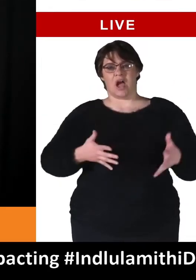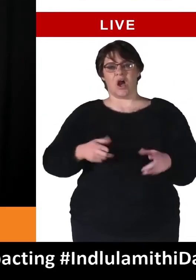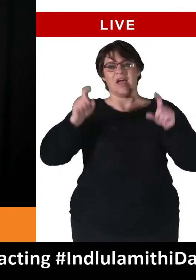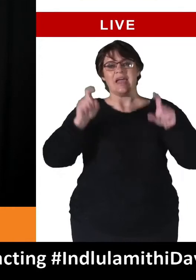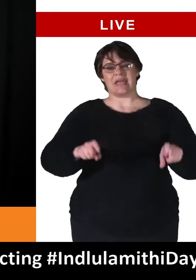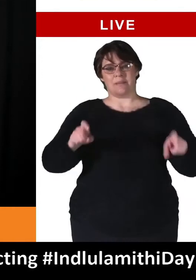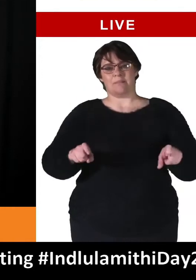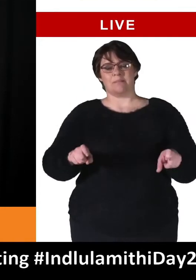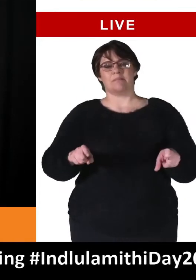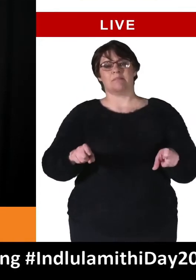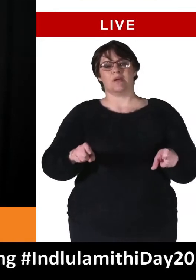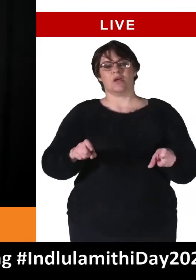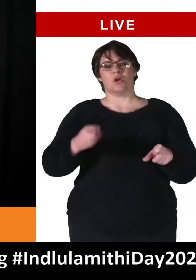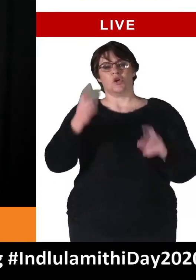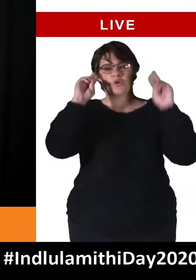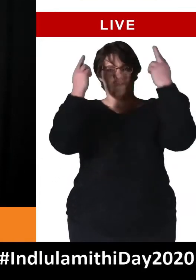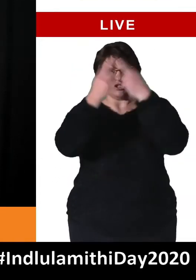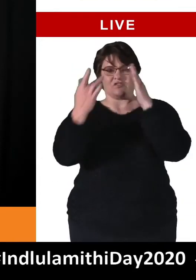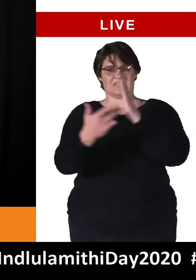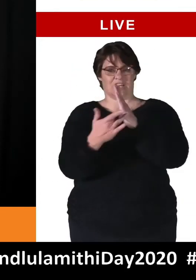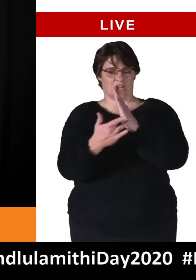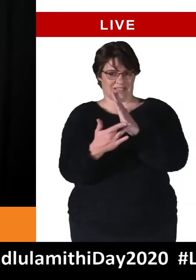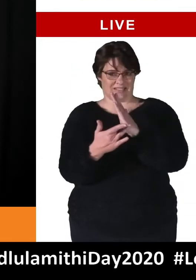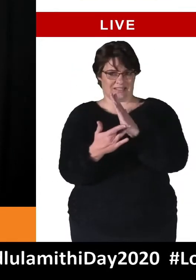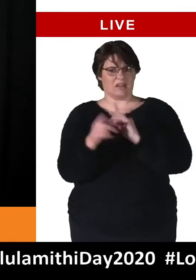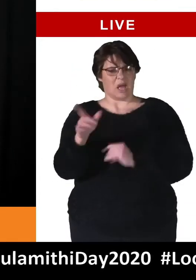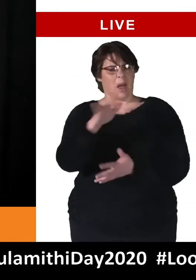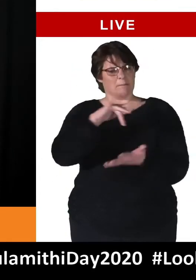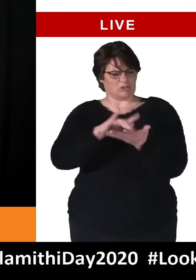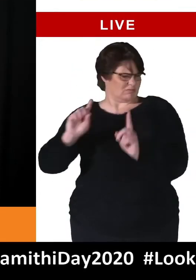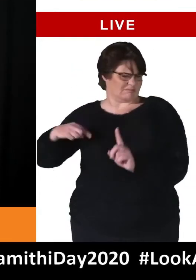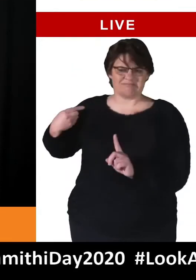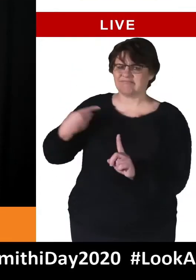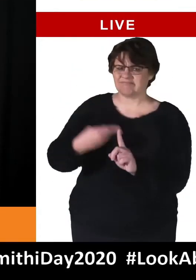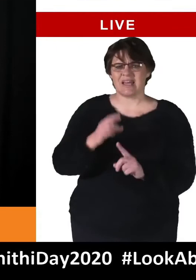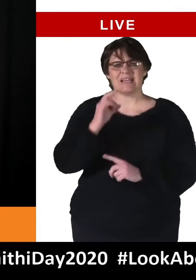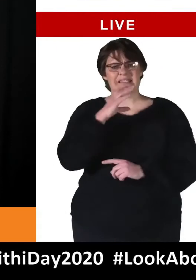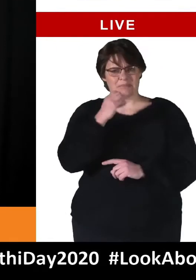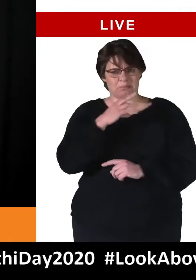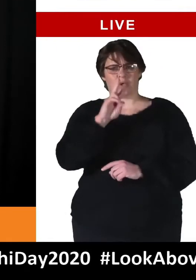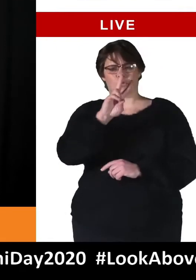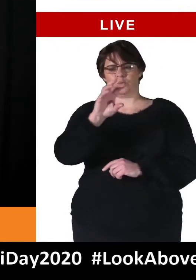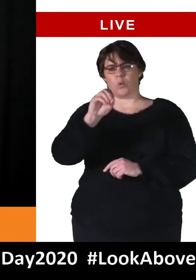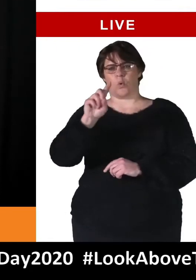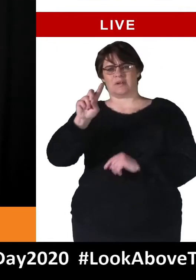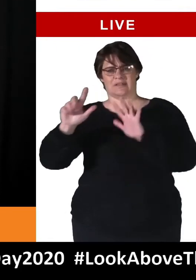Peninsula University of Technology, a position she has held since September